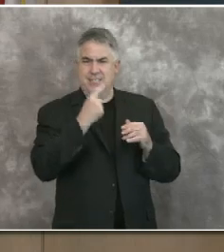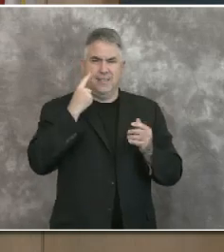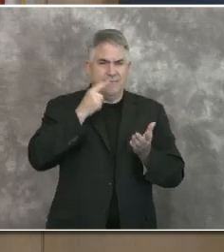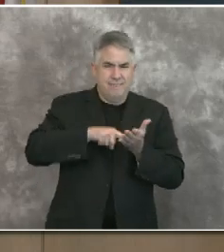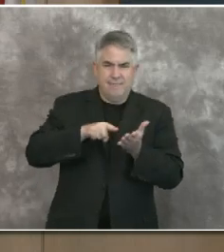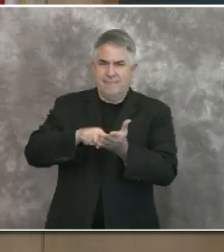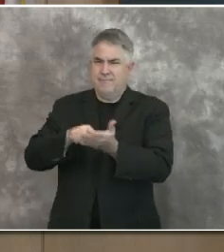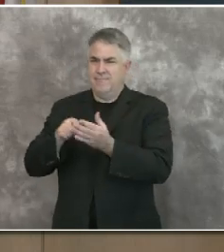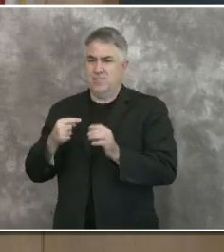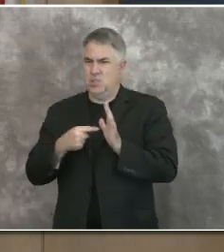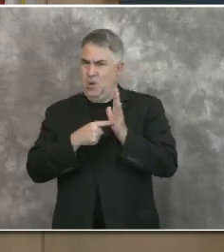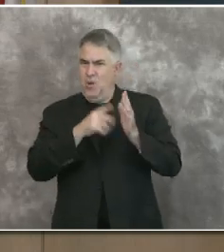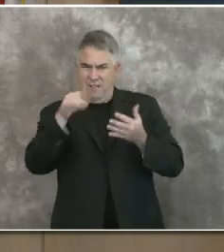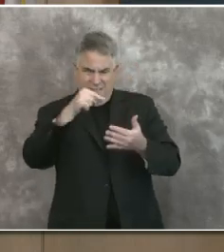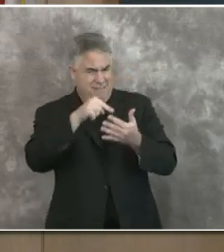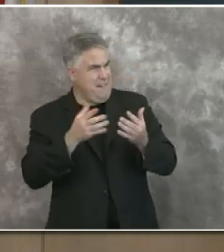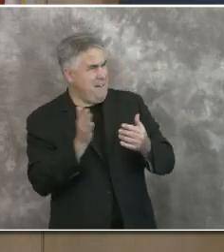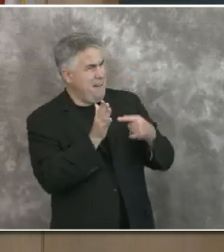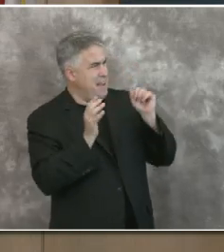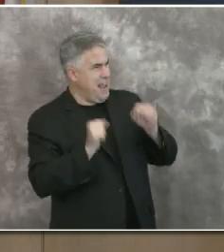we have developed over the last several